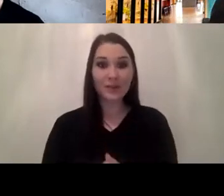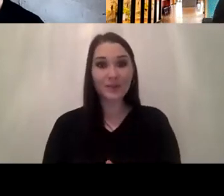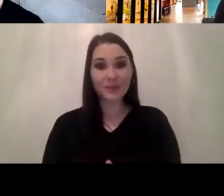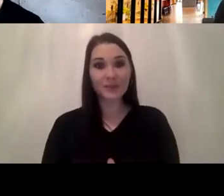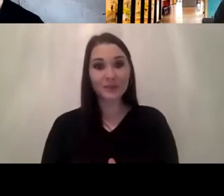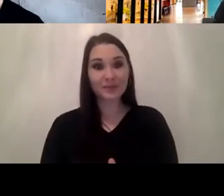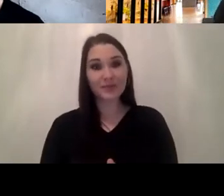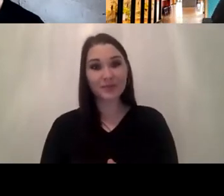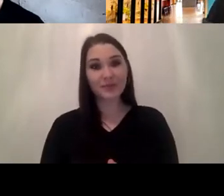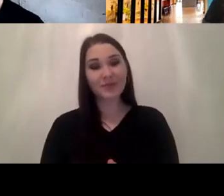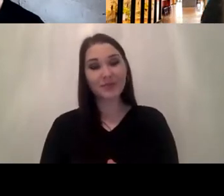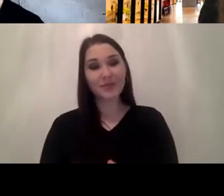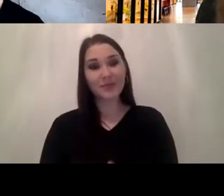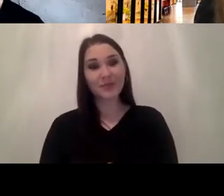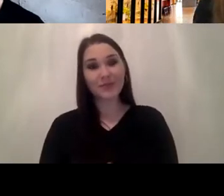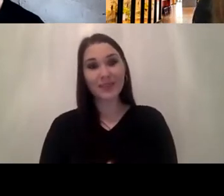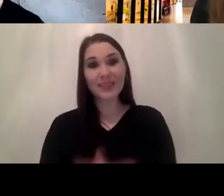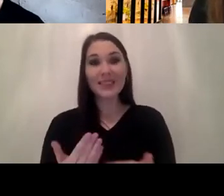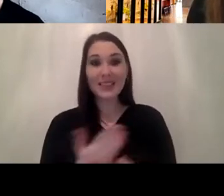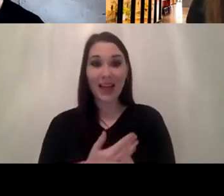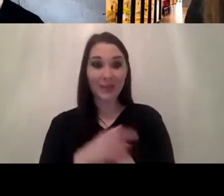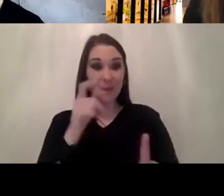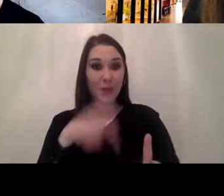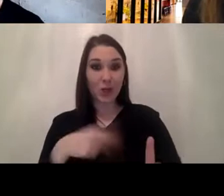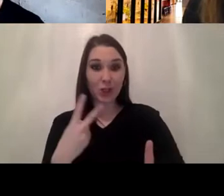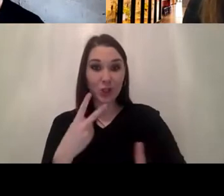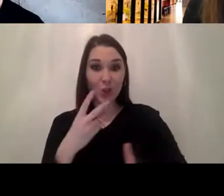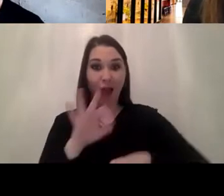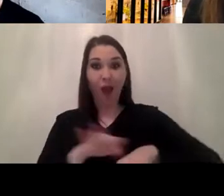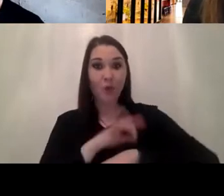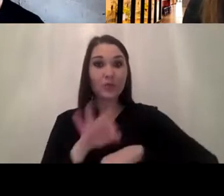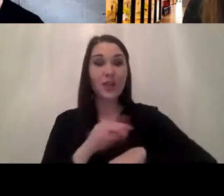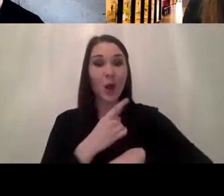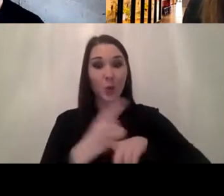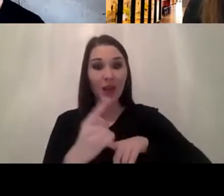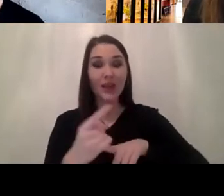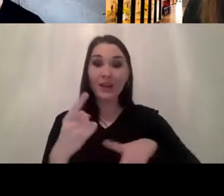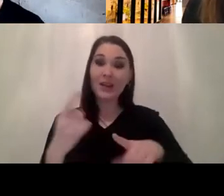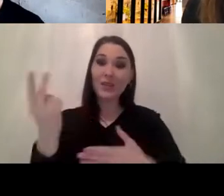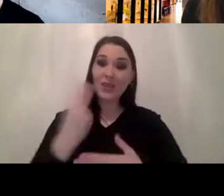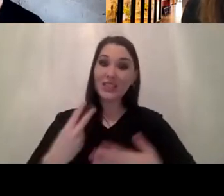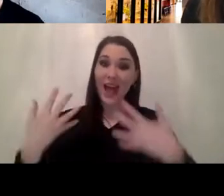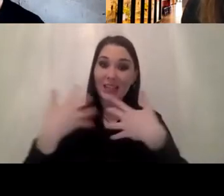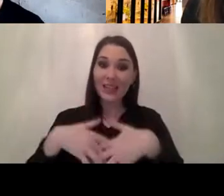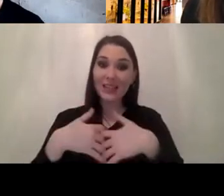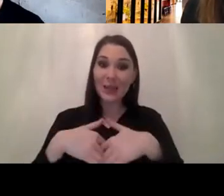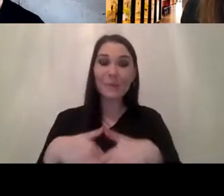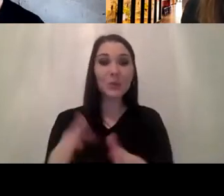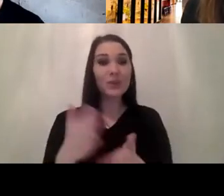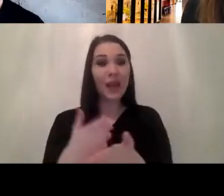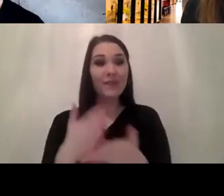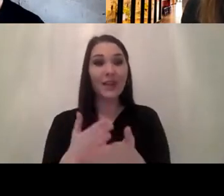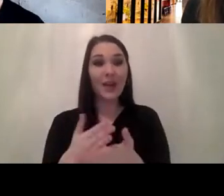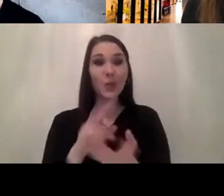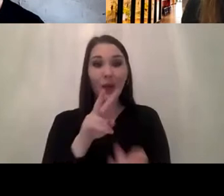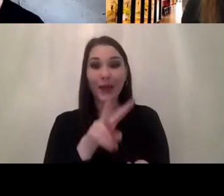that, it saves the average person 2 hours a week, a design system. So I think that's definitely something that we'll take